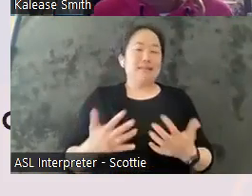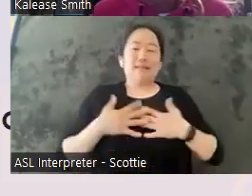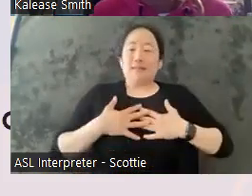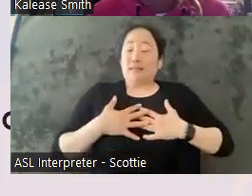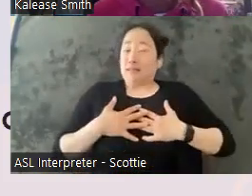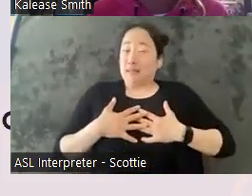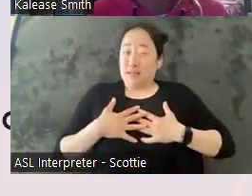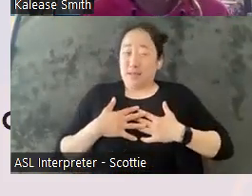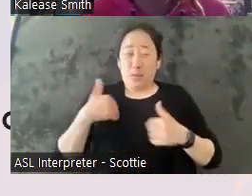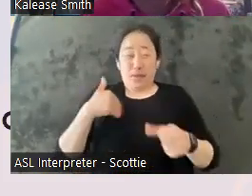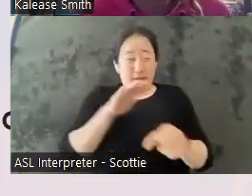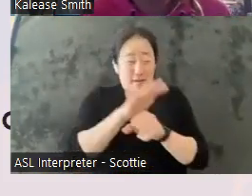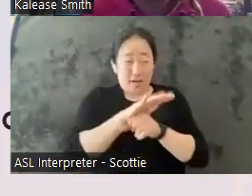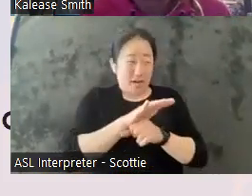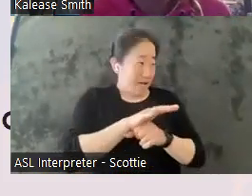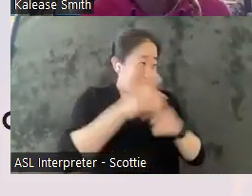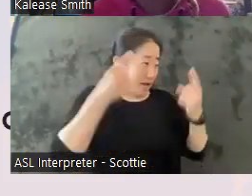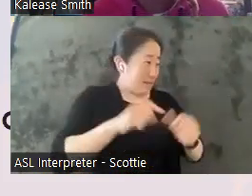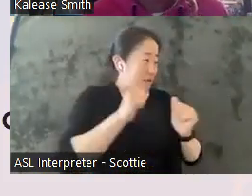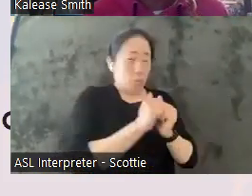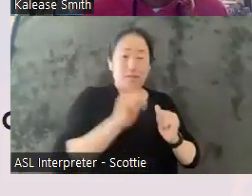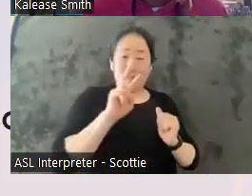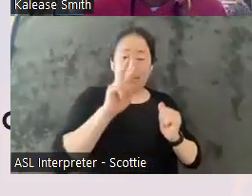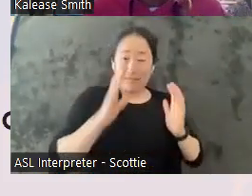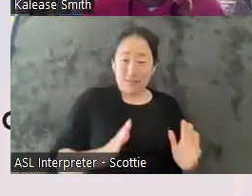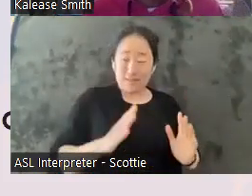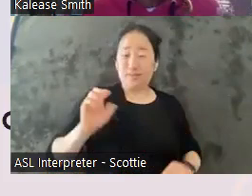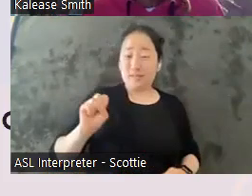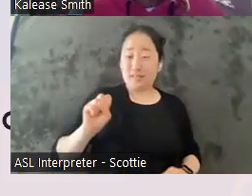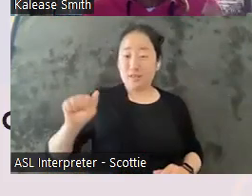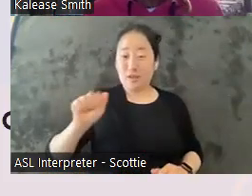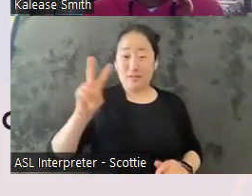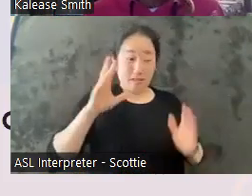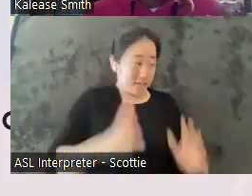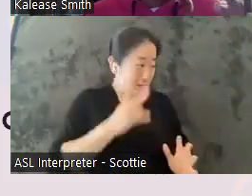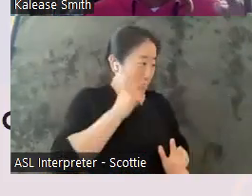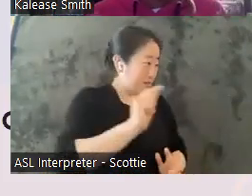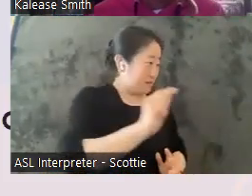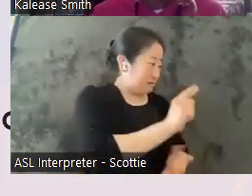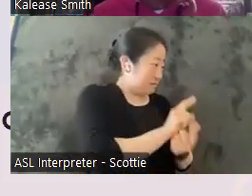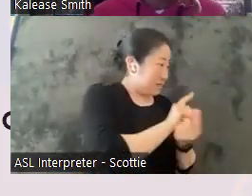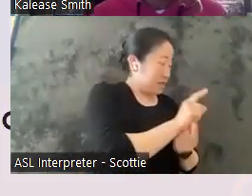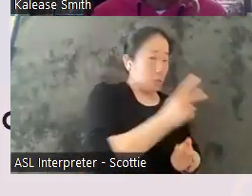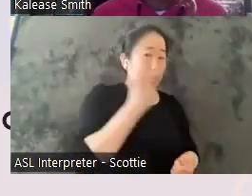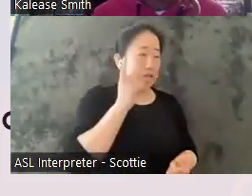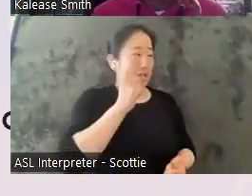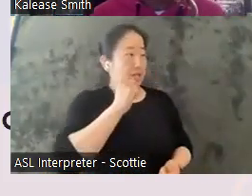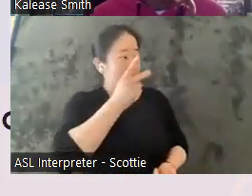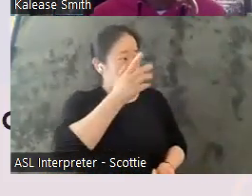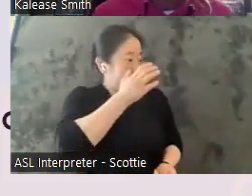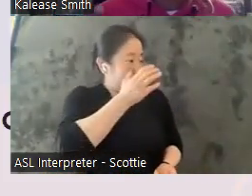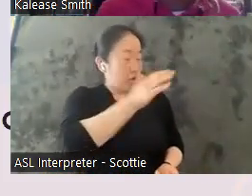we have enough going on with sexual assault victims, right? We hear such bad, hard stories to take